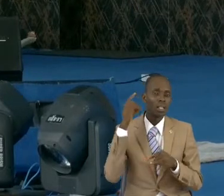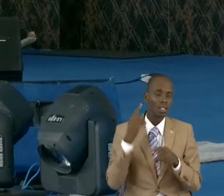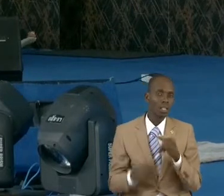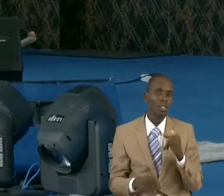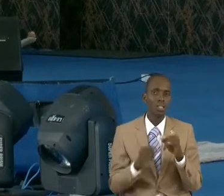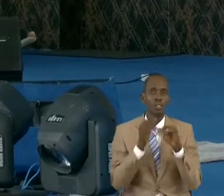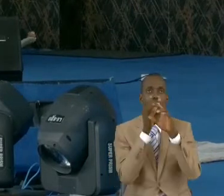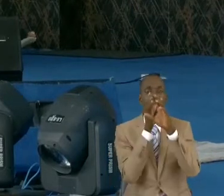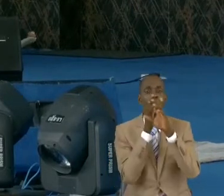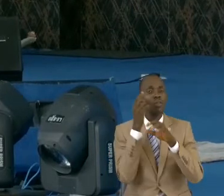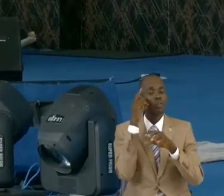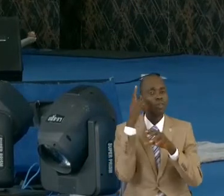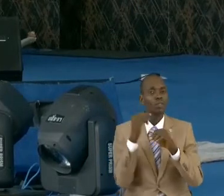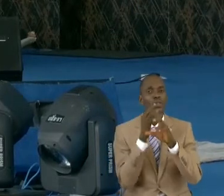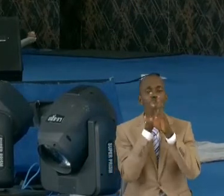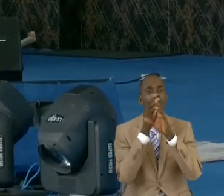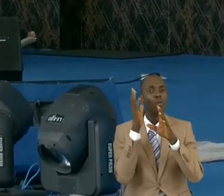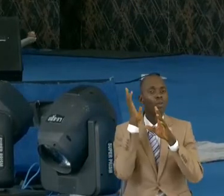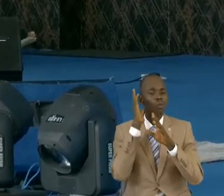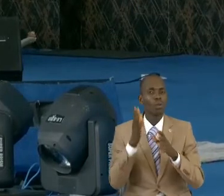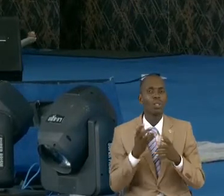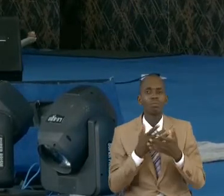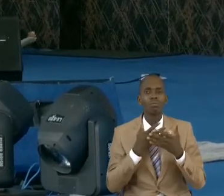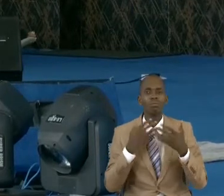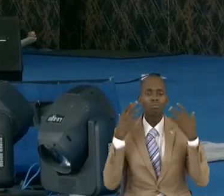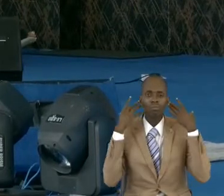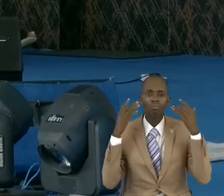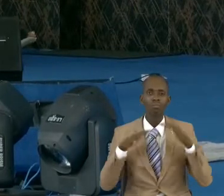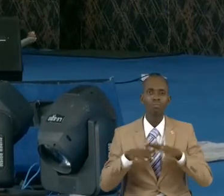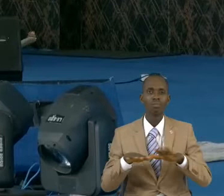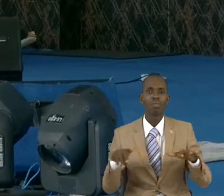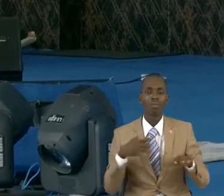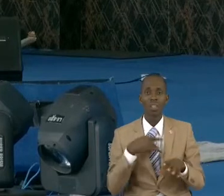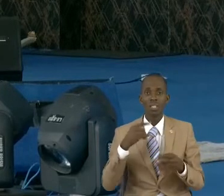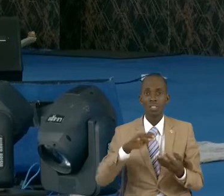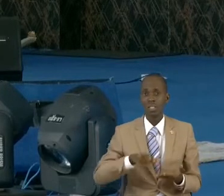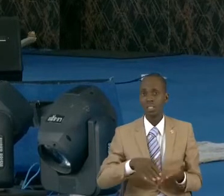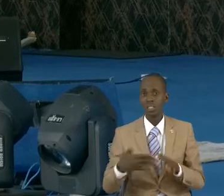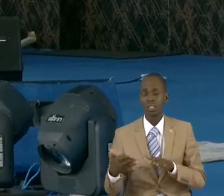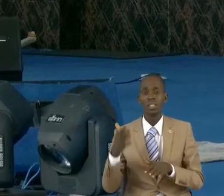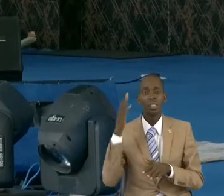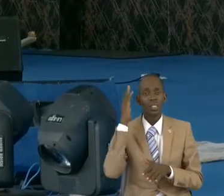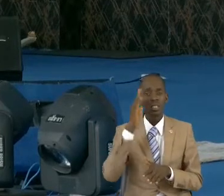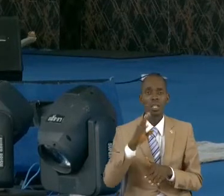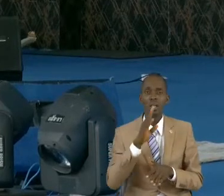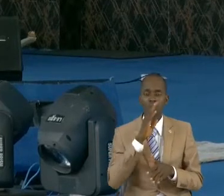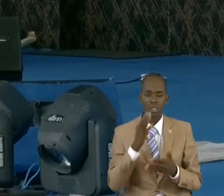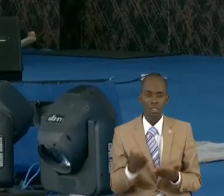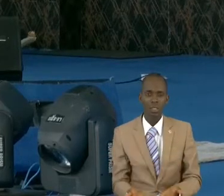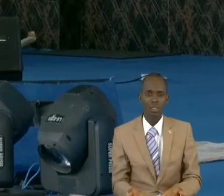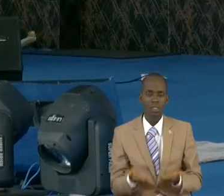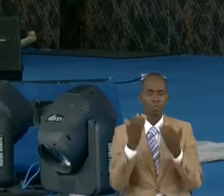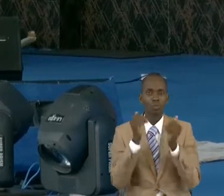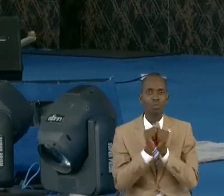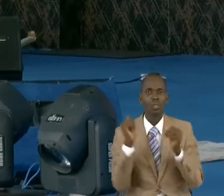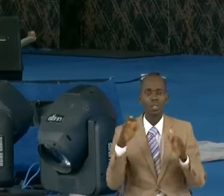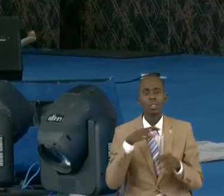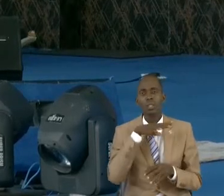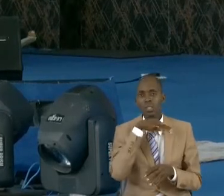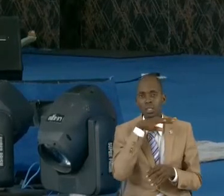shall sound, and the dead shall be raised incorruptible, and